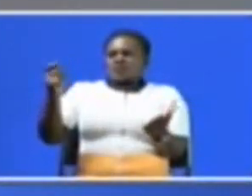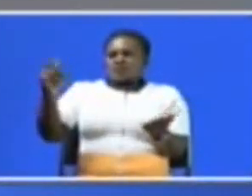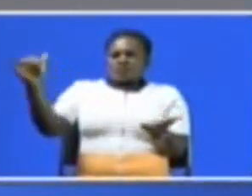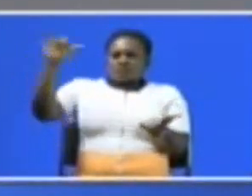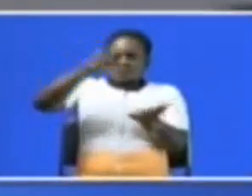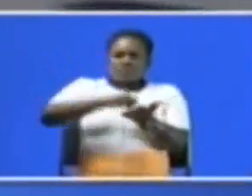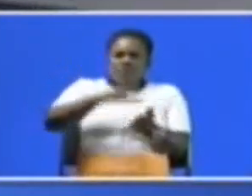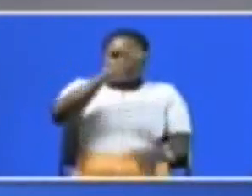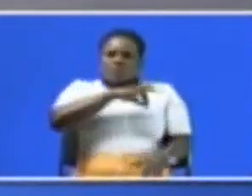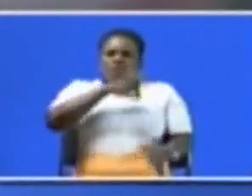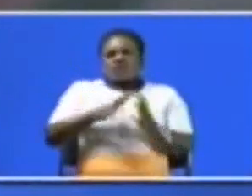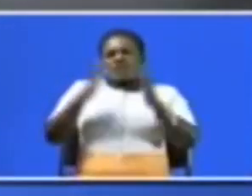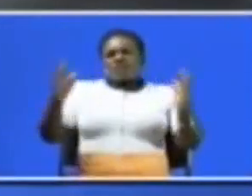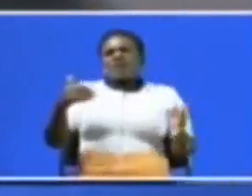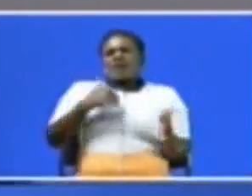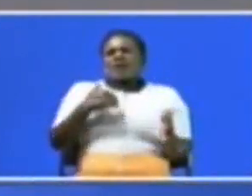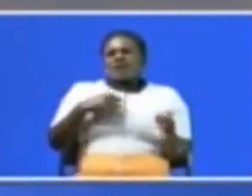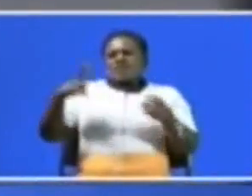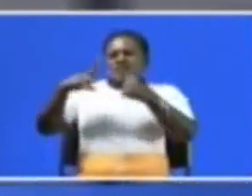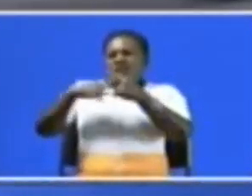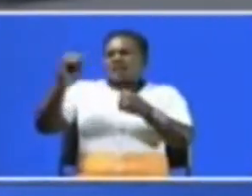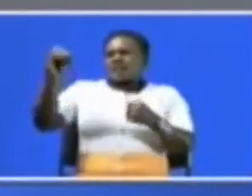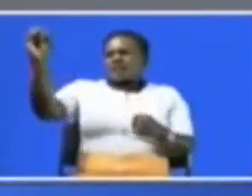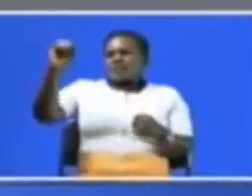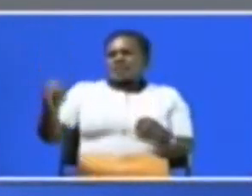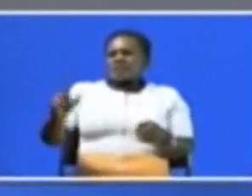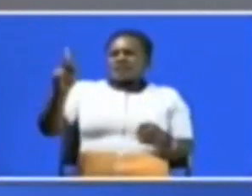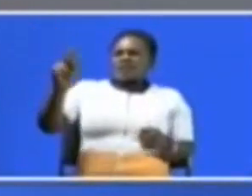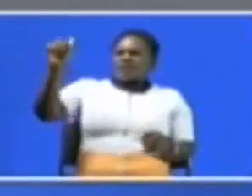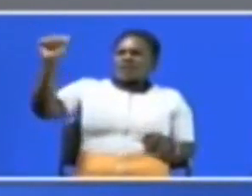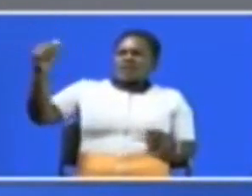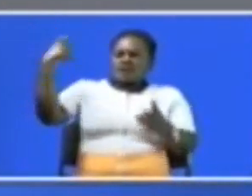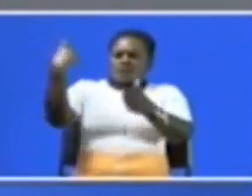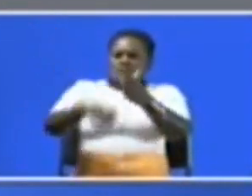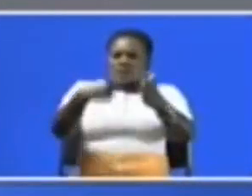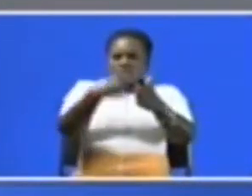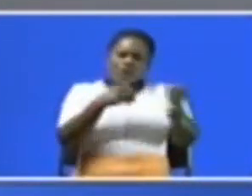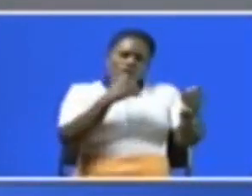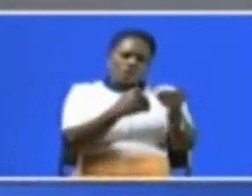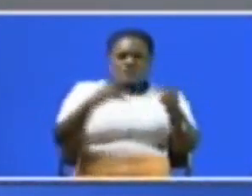is the most profitable airport in Kenya that accounts for 90% of KAA's revenue